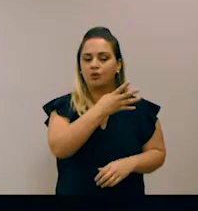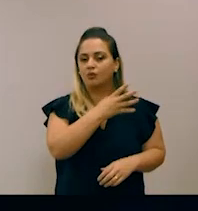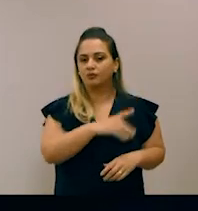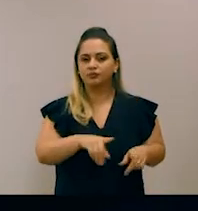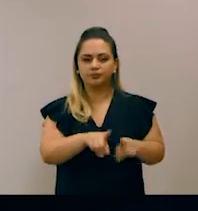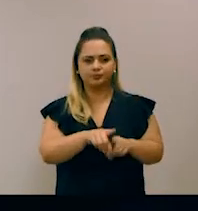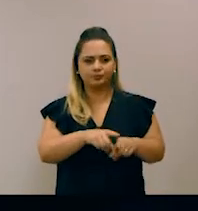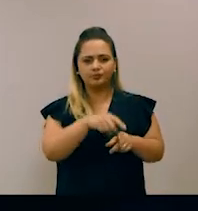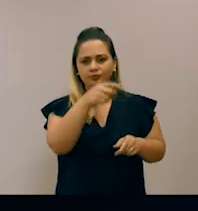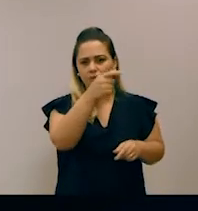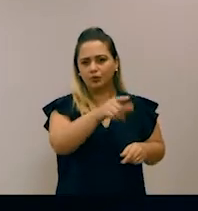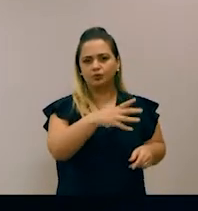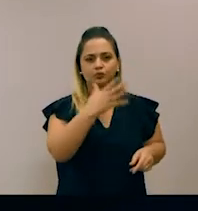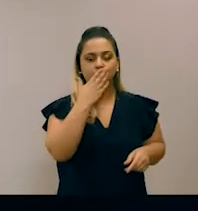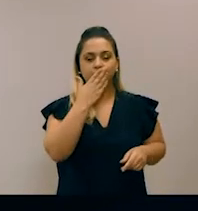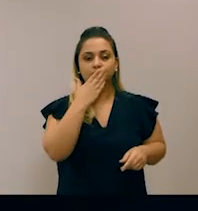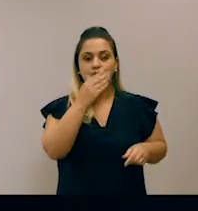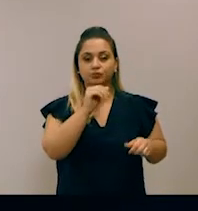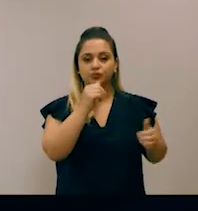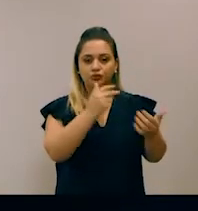new verifications of other